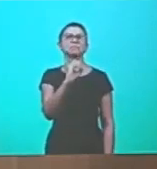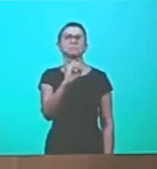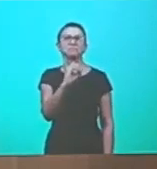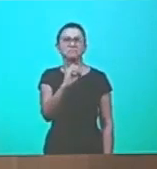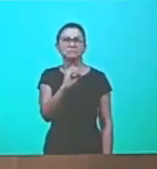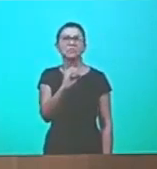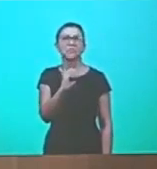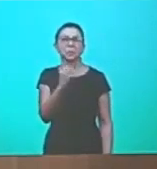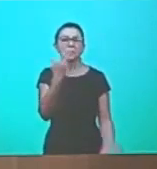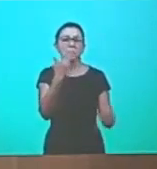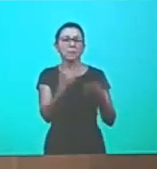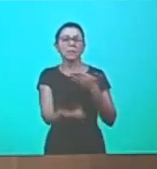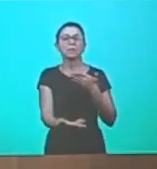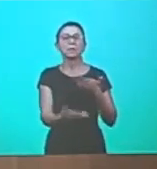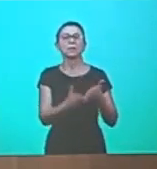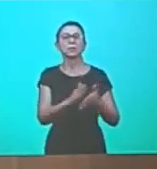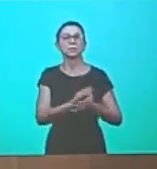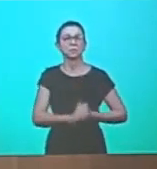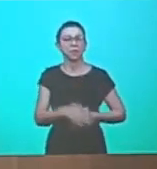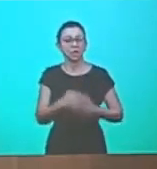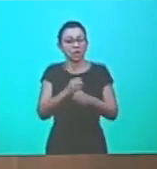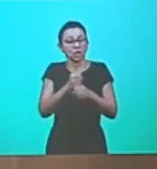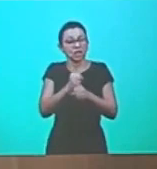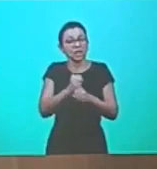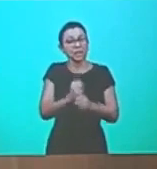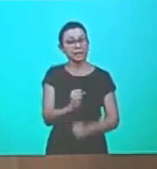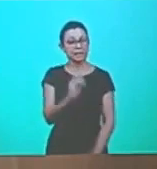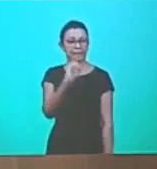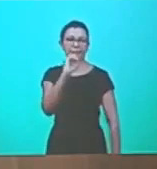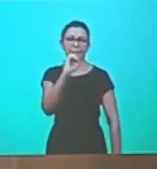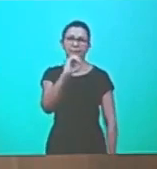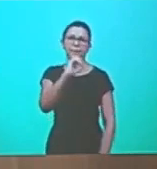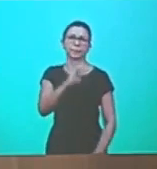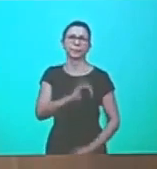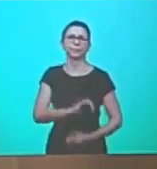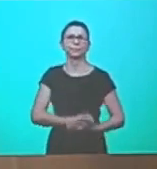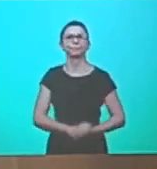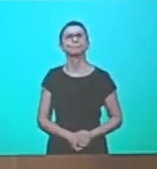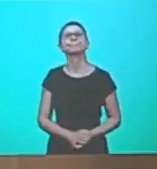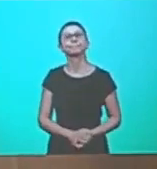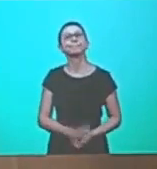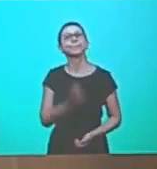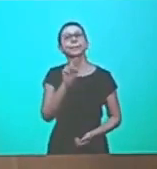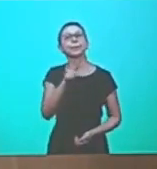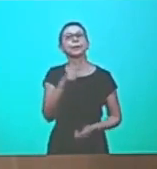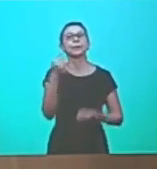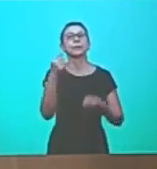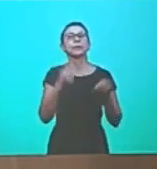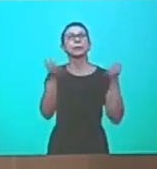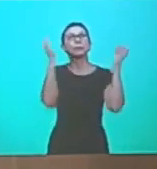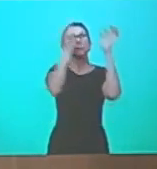So if you don't study for this test, you get there the next day and you're going to do bad on the test. You're not prepared.